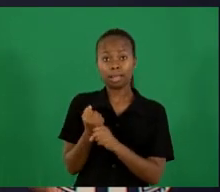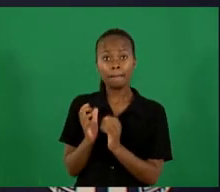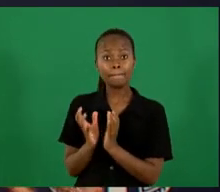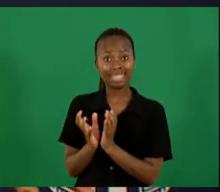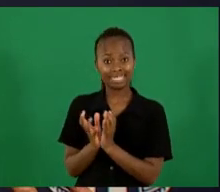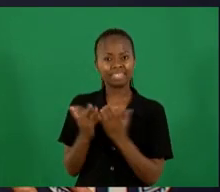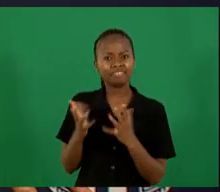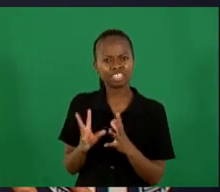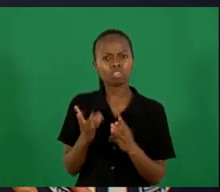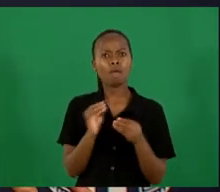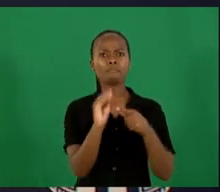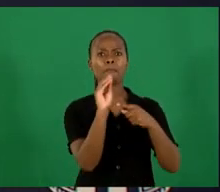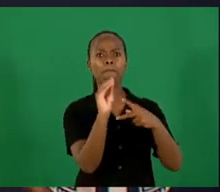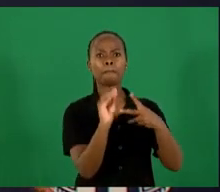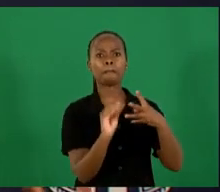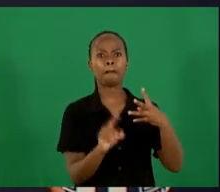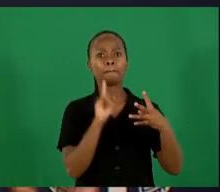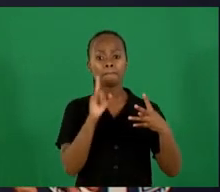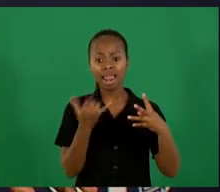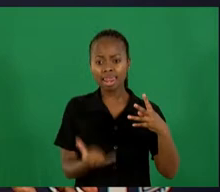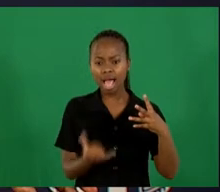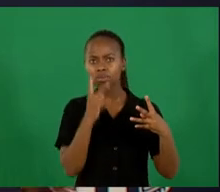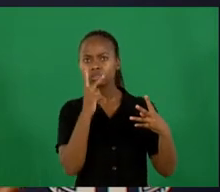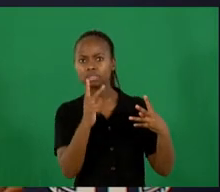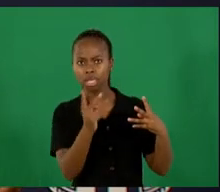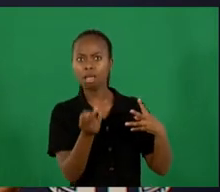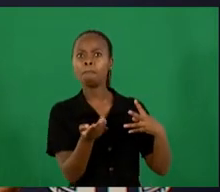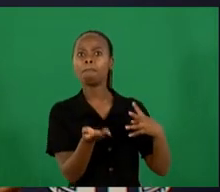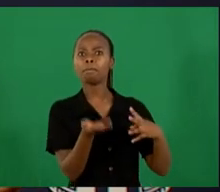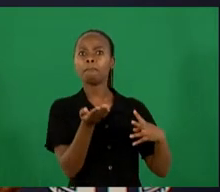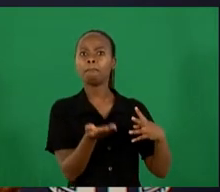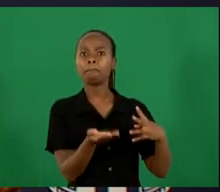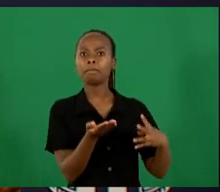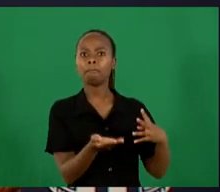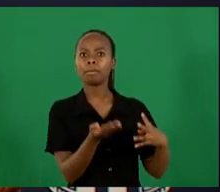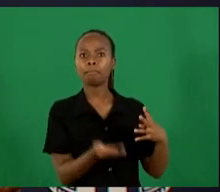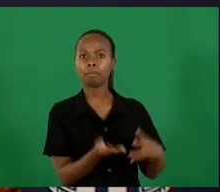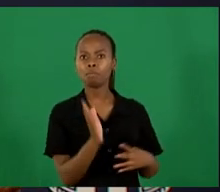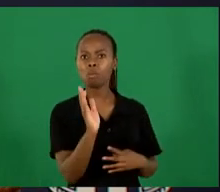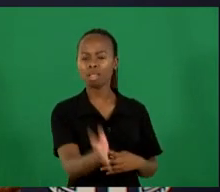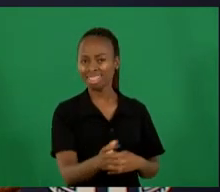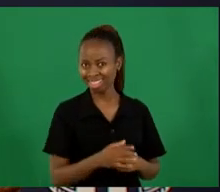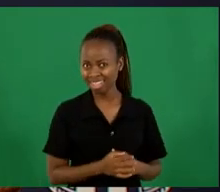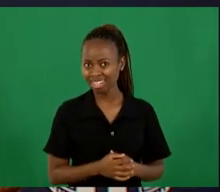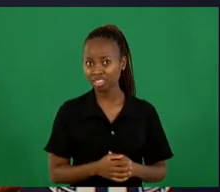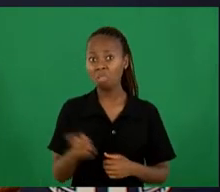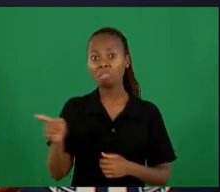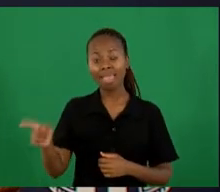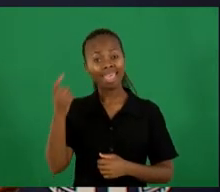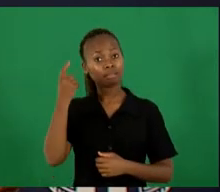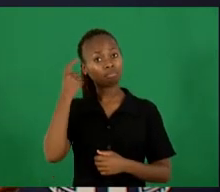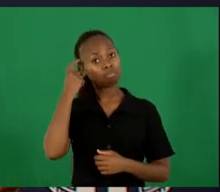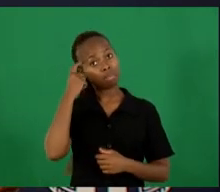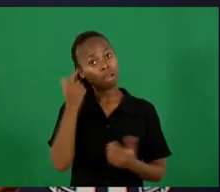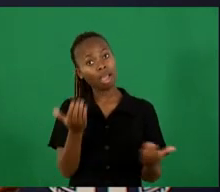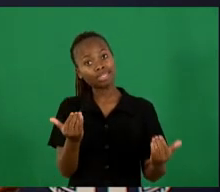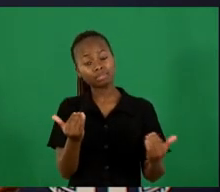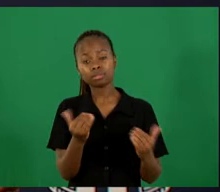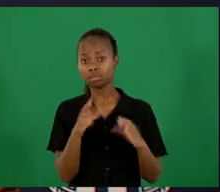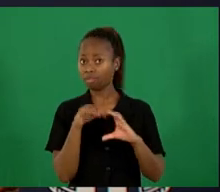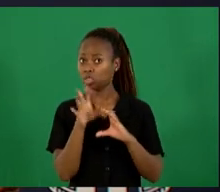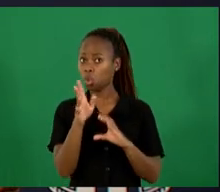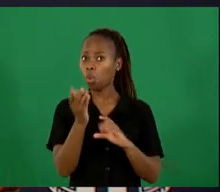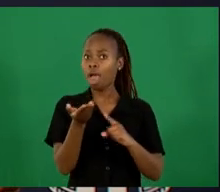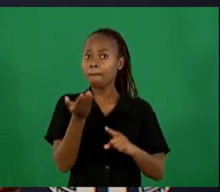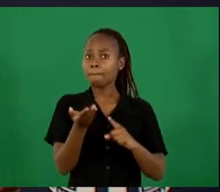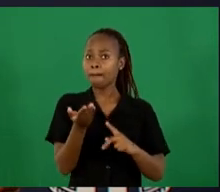economy are expecting that inflation will go up. And if they expect that inflation will go up, the central bank has got to